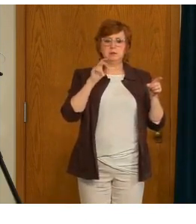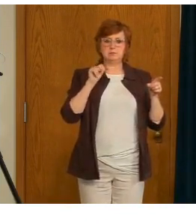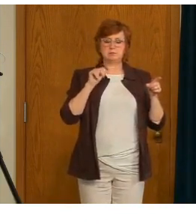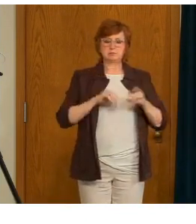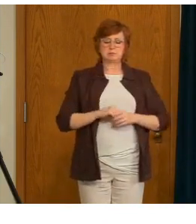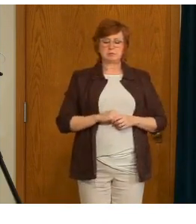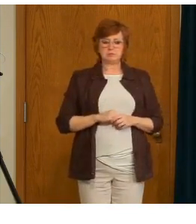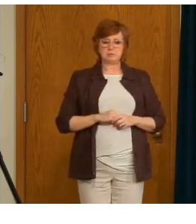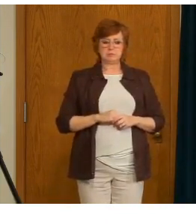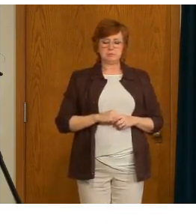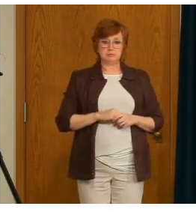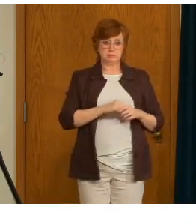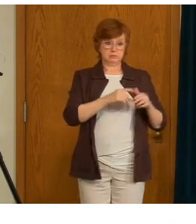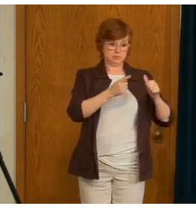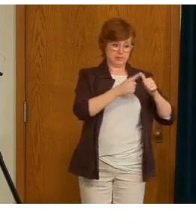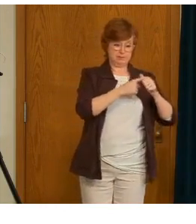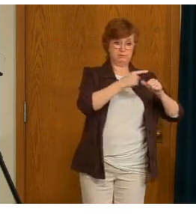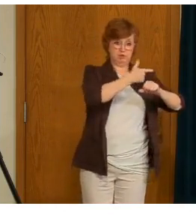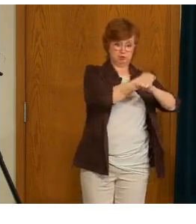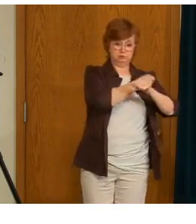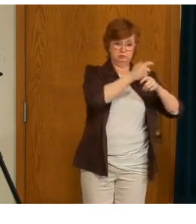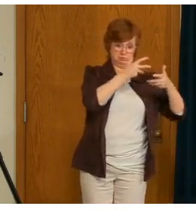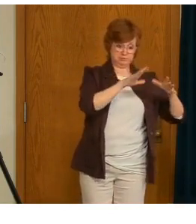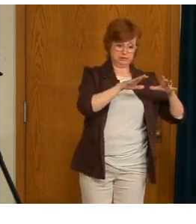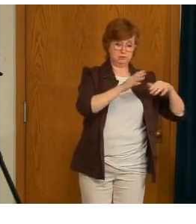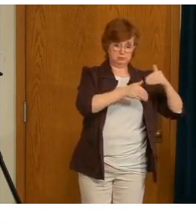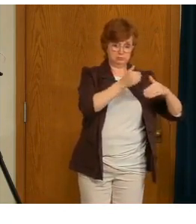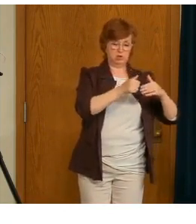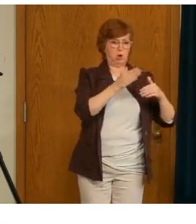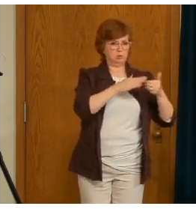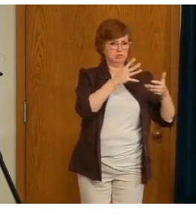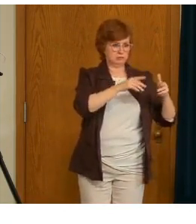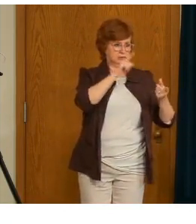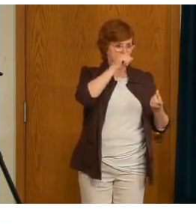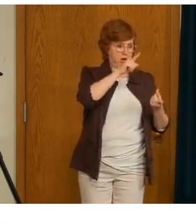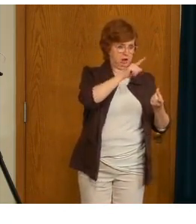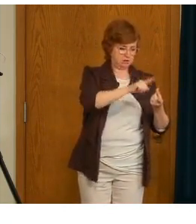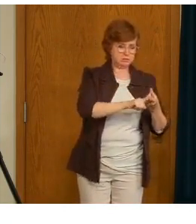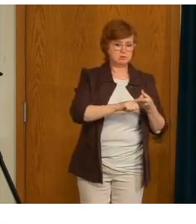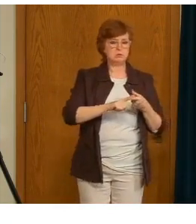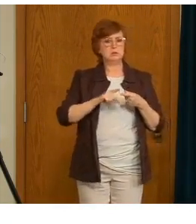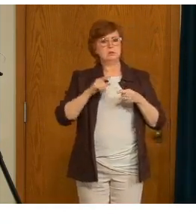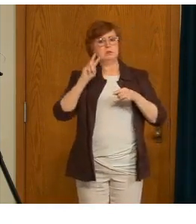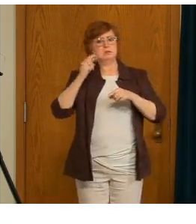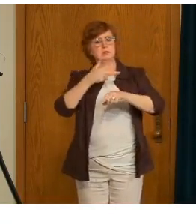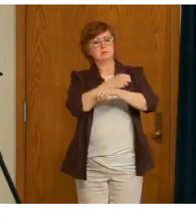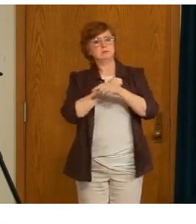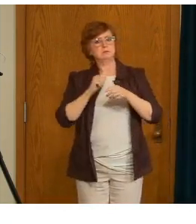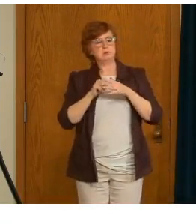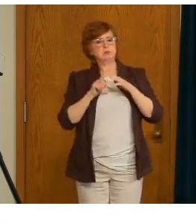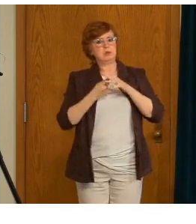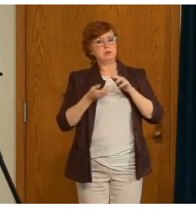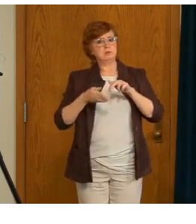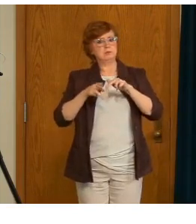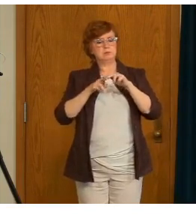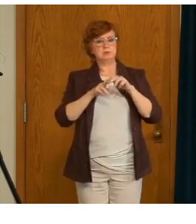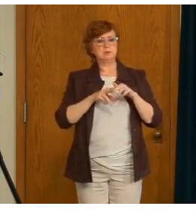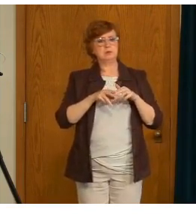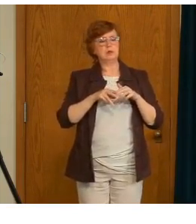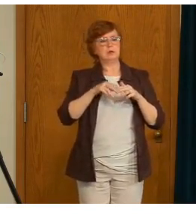doses starting as we're finishing up first ones, especially with the elderly getting fully vaccinated, is there a chance clinics or pharmacies